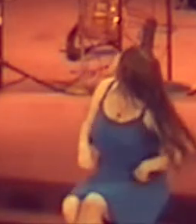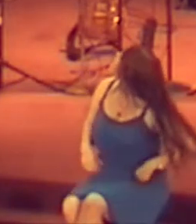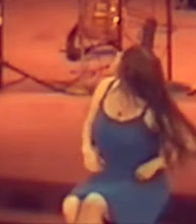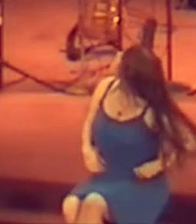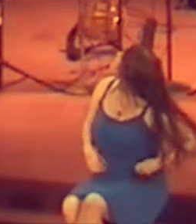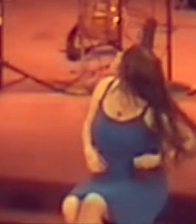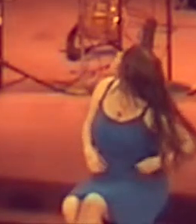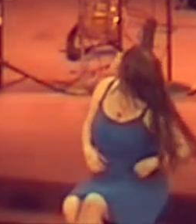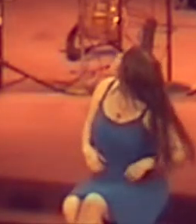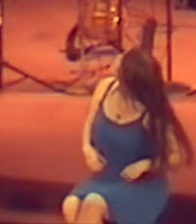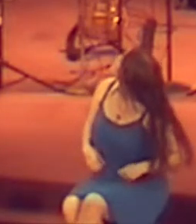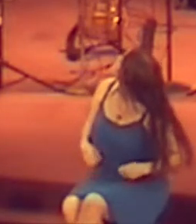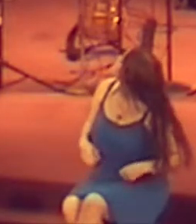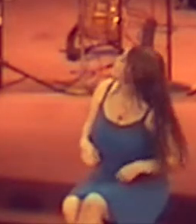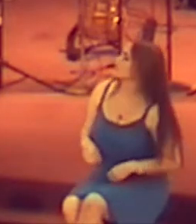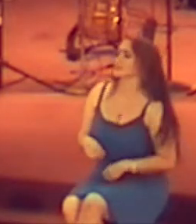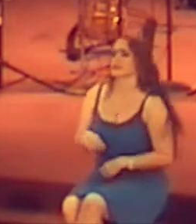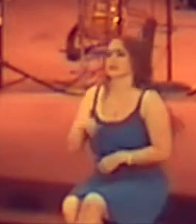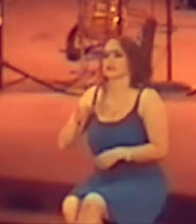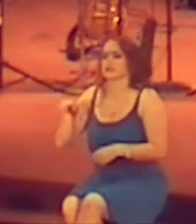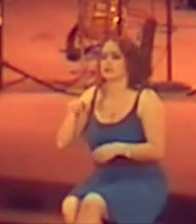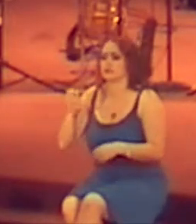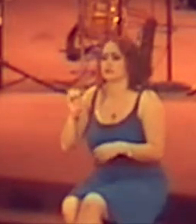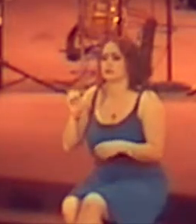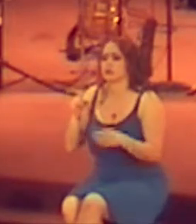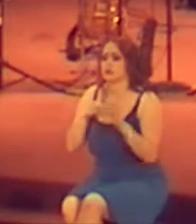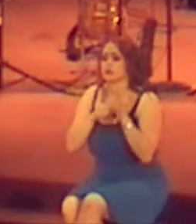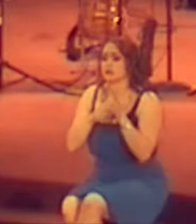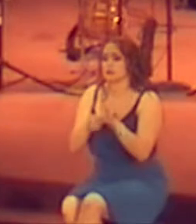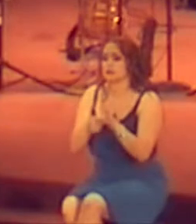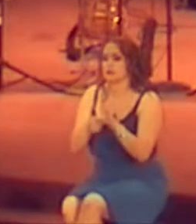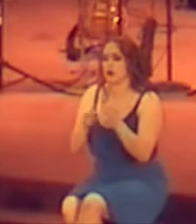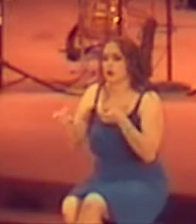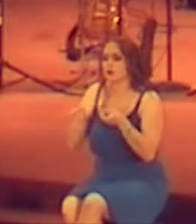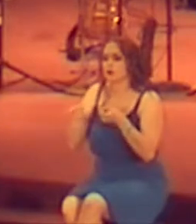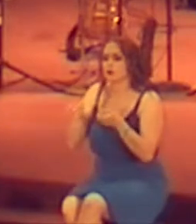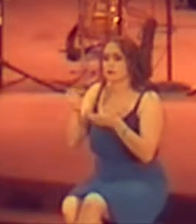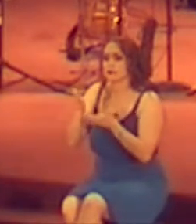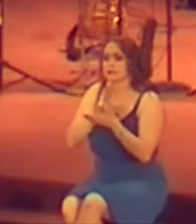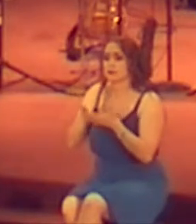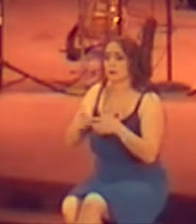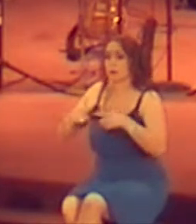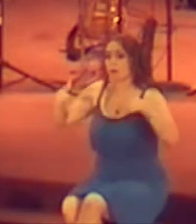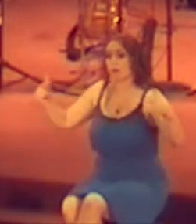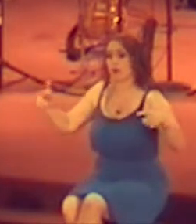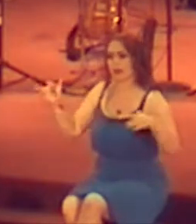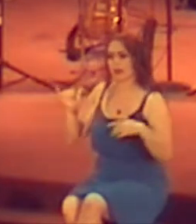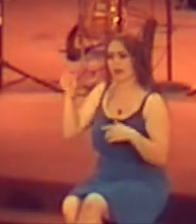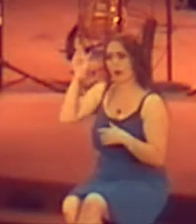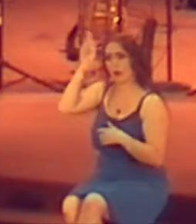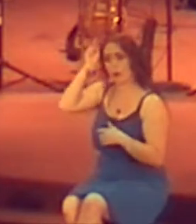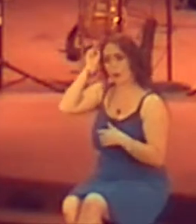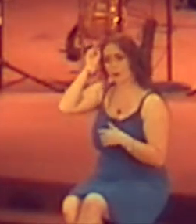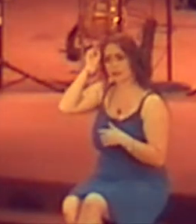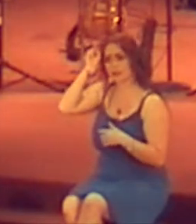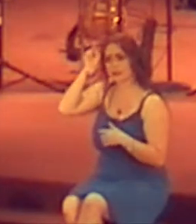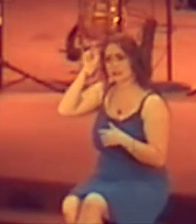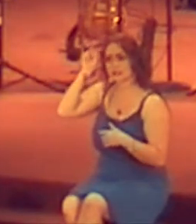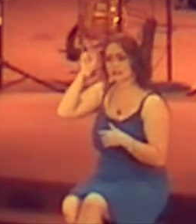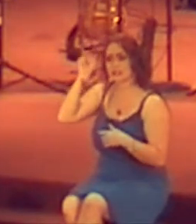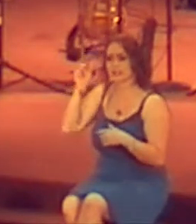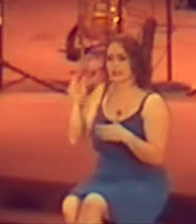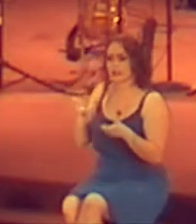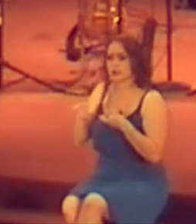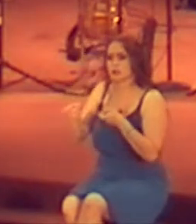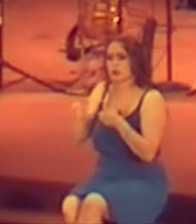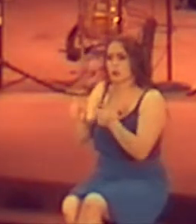to give us the illustration that the control of something very large like a horse can be controlled or tamed